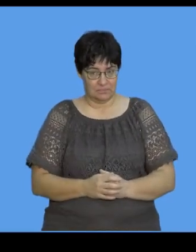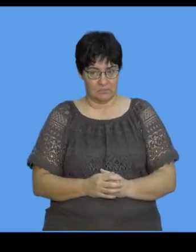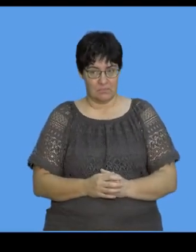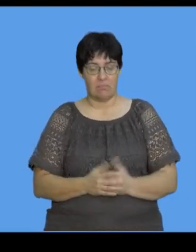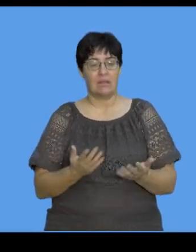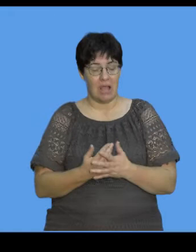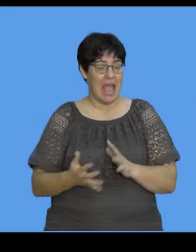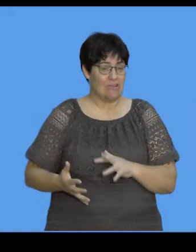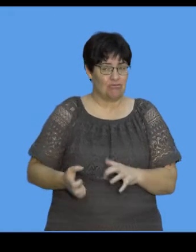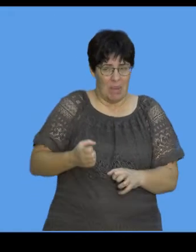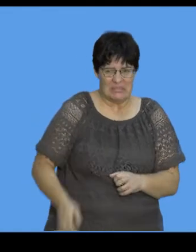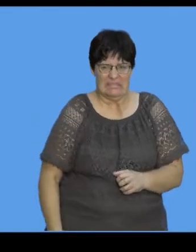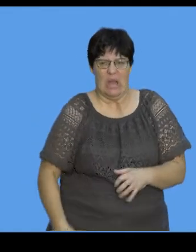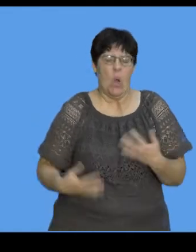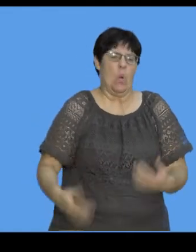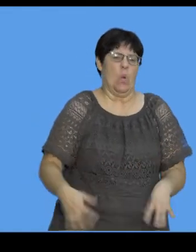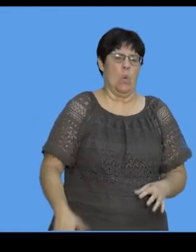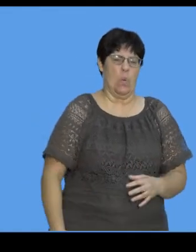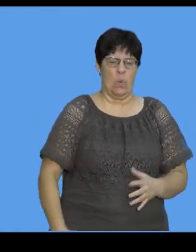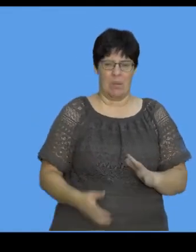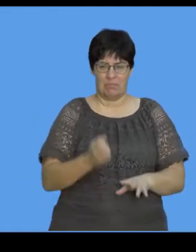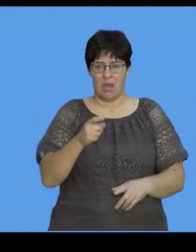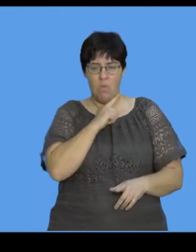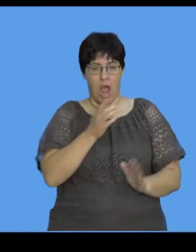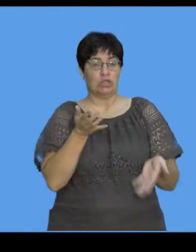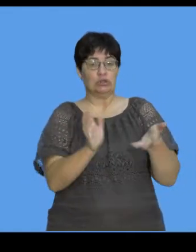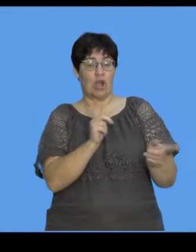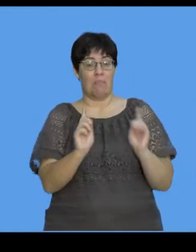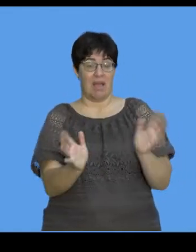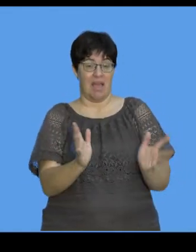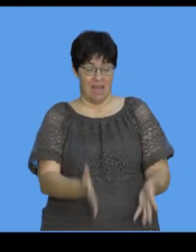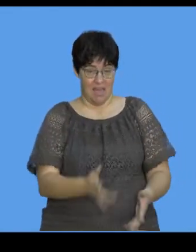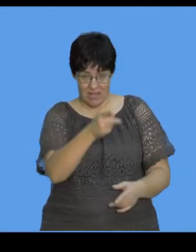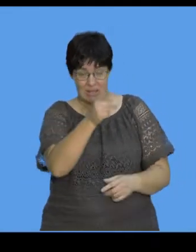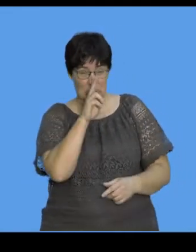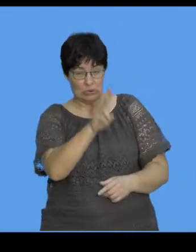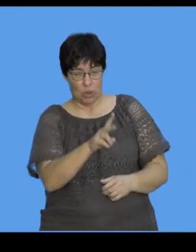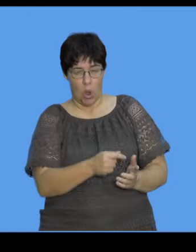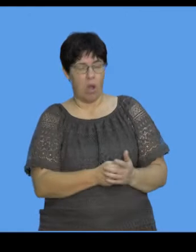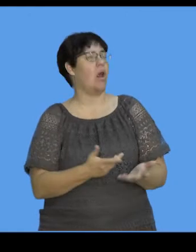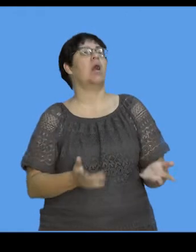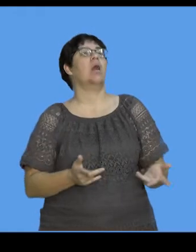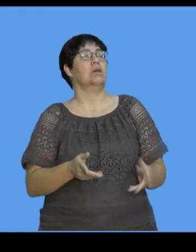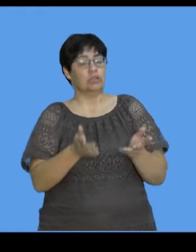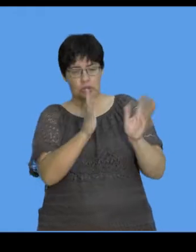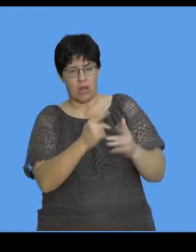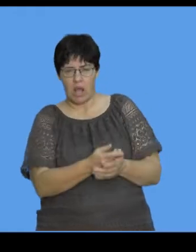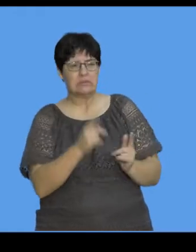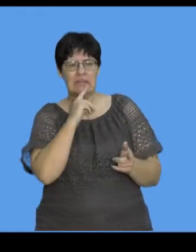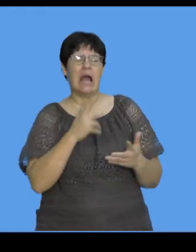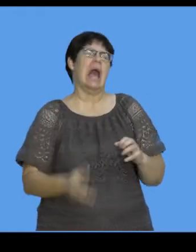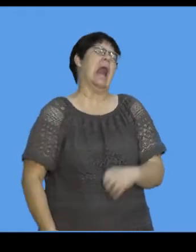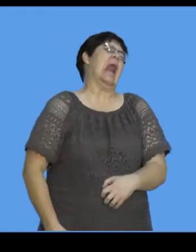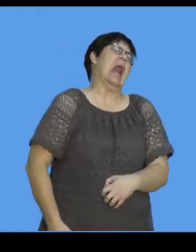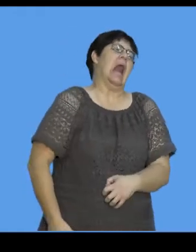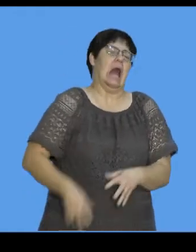right, as I said, cramps, if you've had too little. I put here a soccer player in. I'm sure lots of you have watched soccer